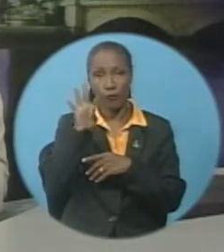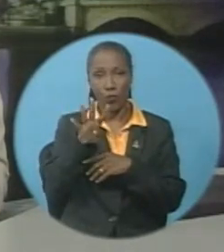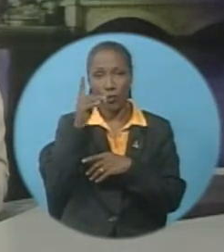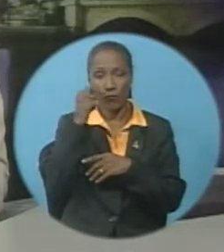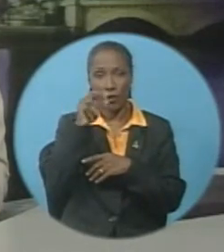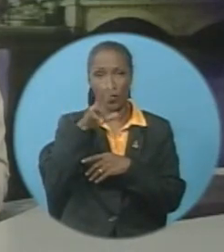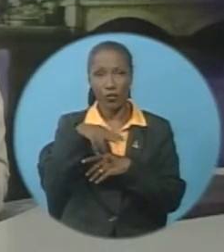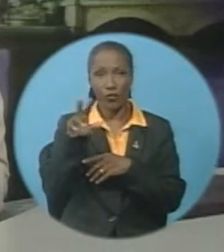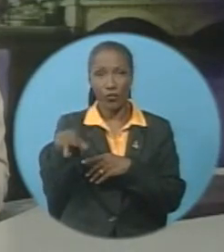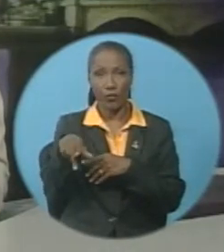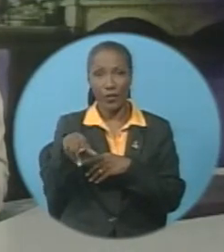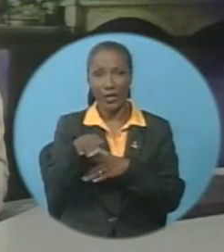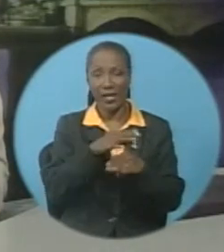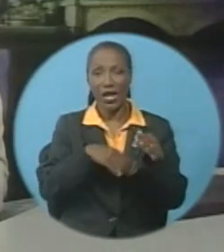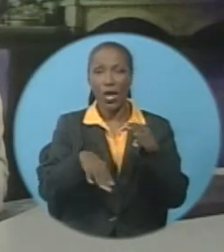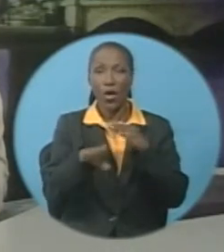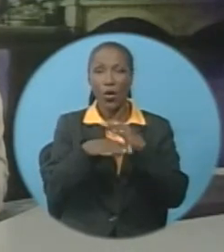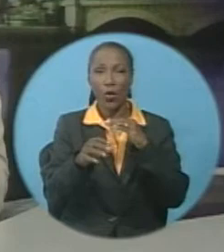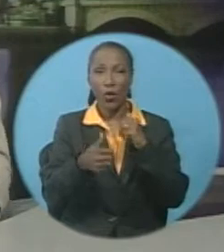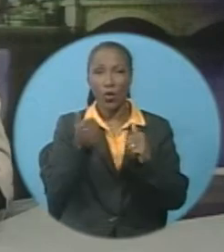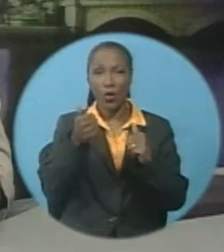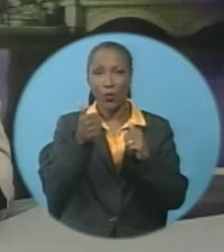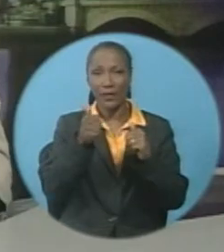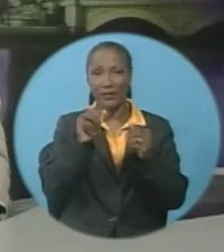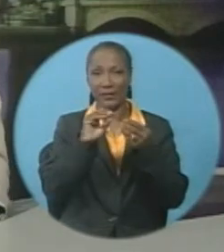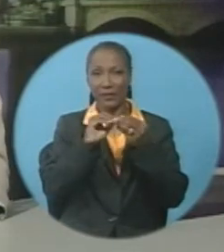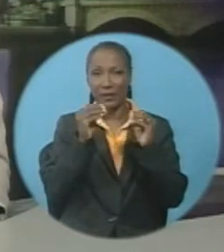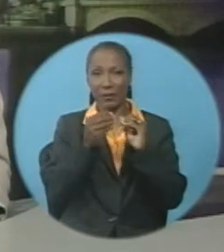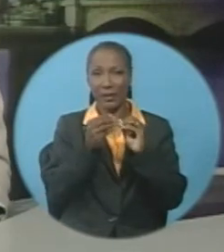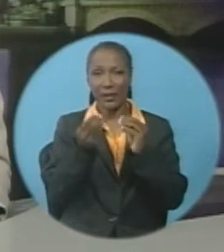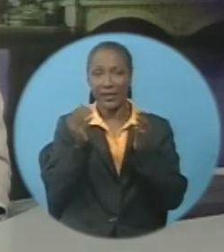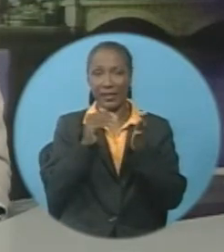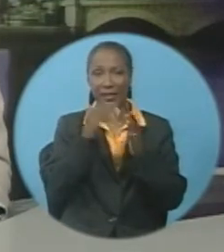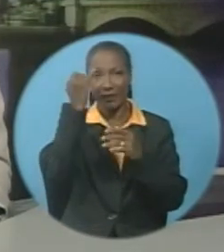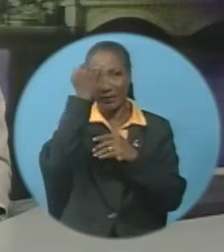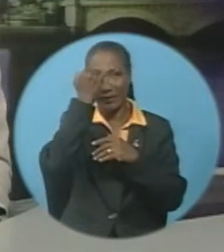lowest total ever against the Indians in test, and it all happened in the session before lunch.